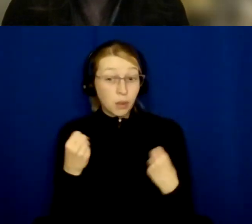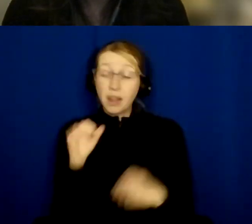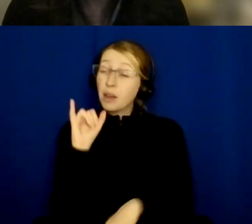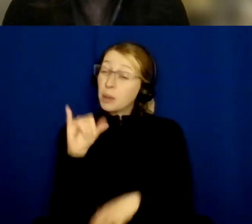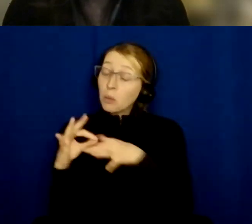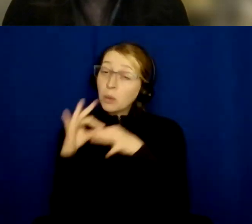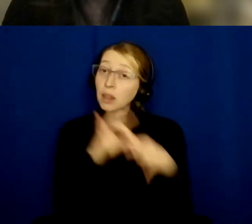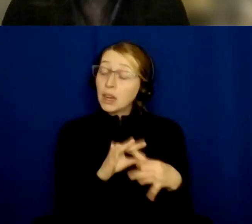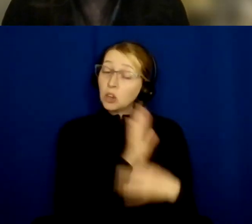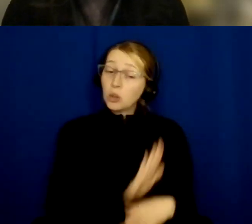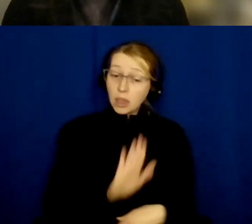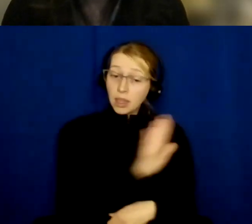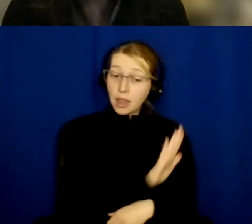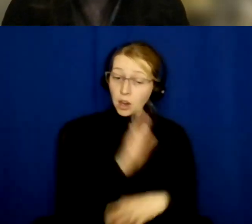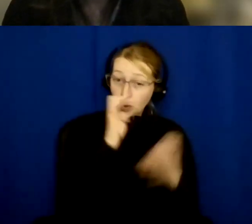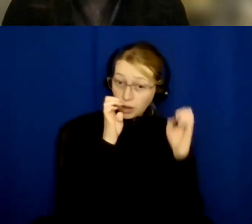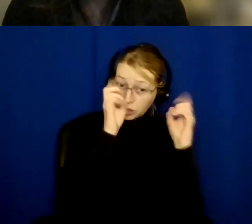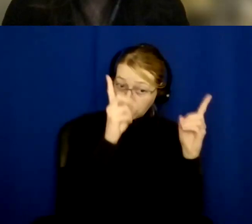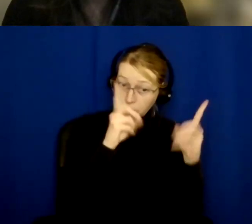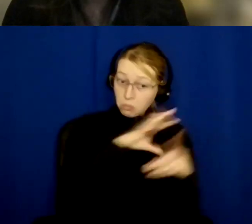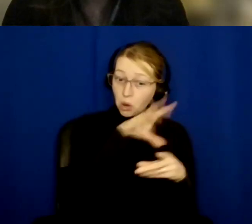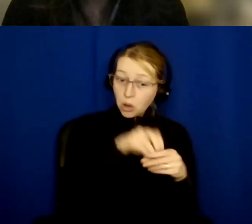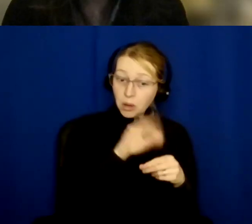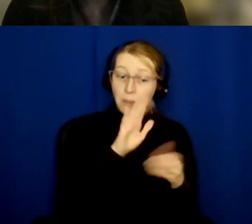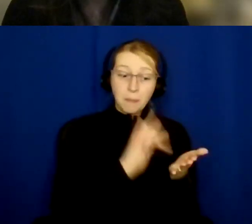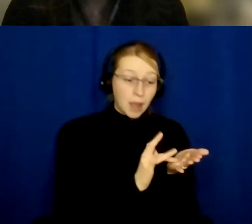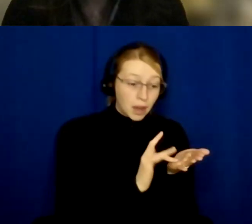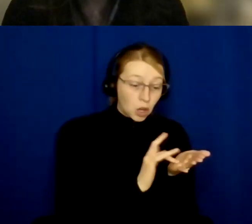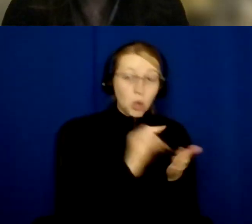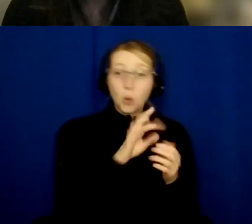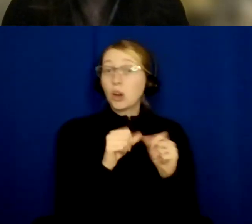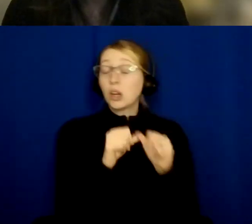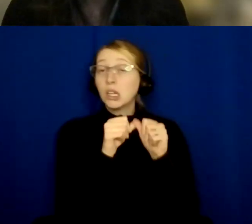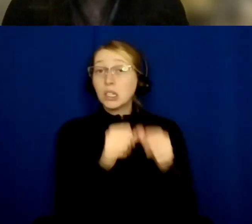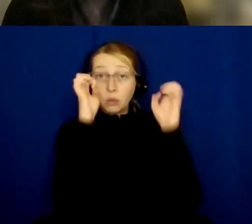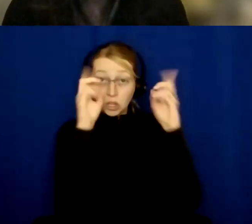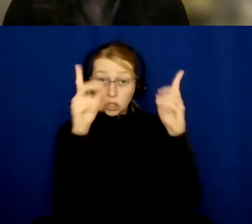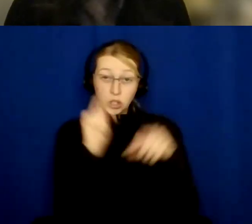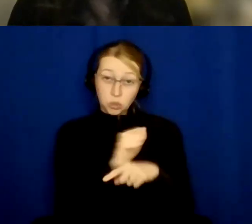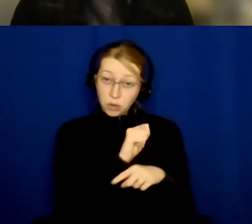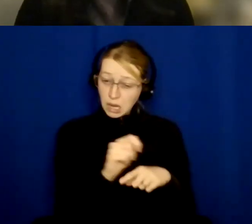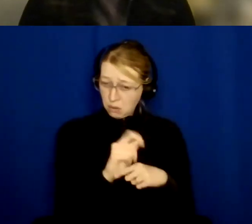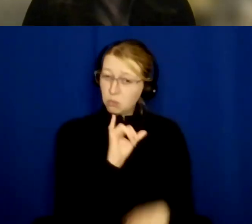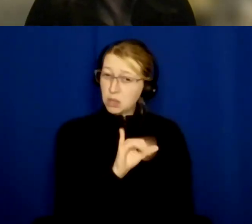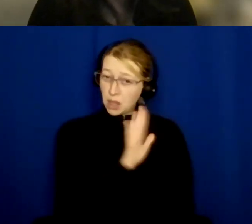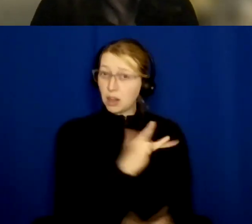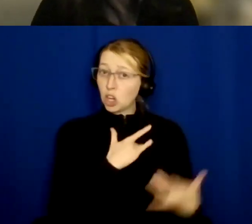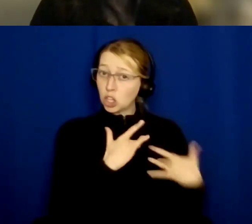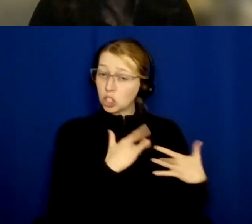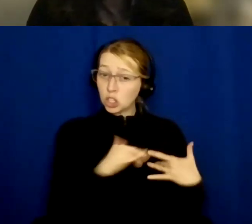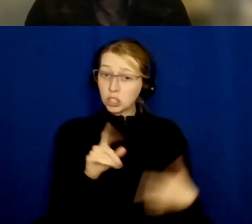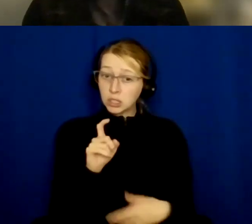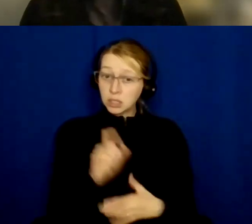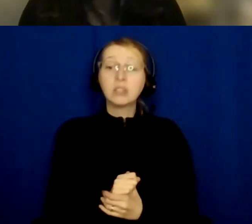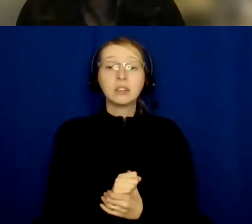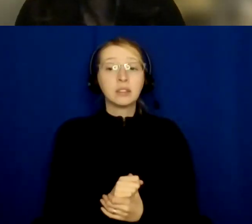receive as part of their medical or continuing education training? Yes, that was raised. It